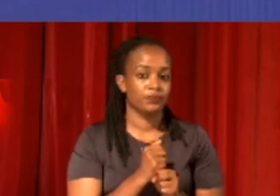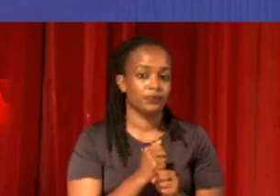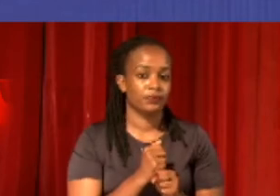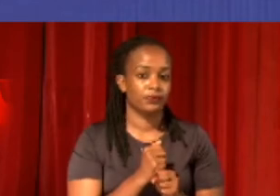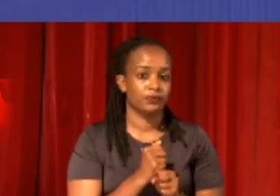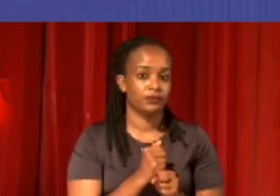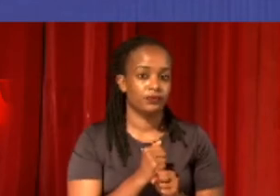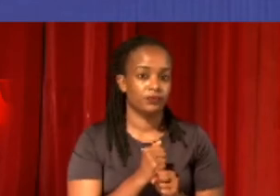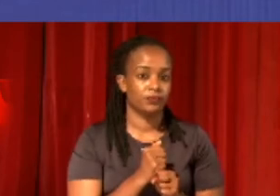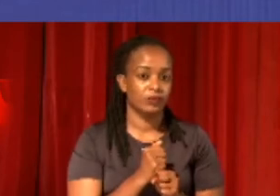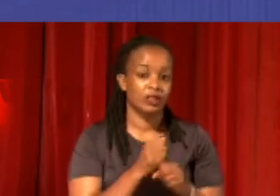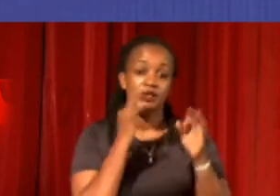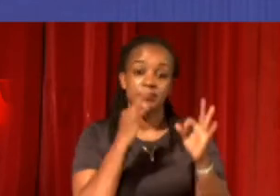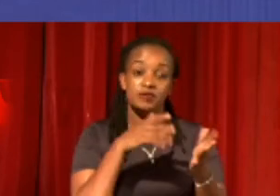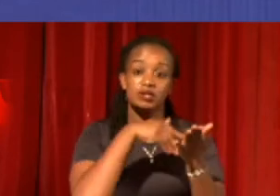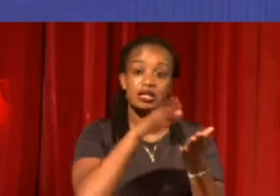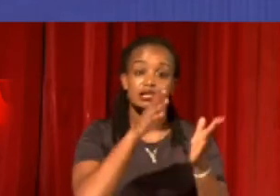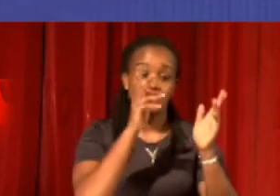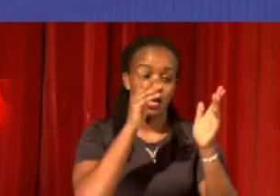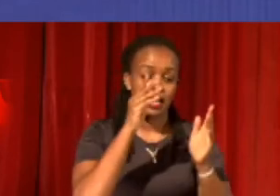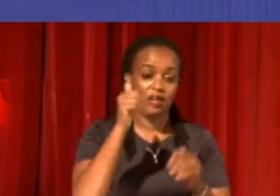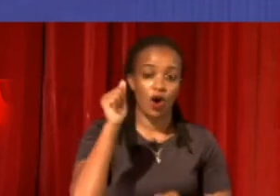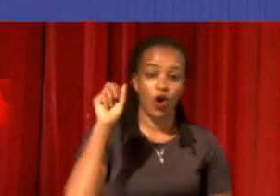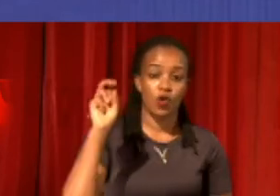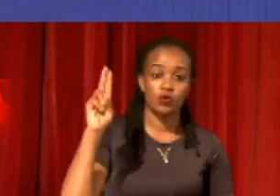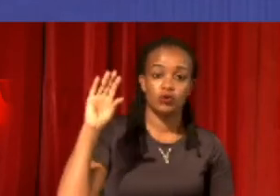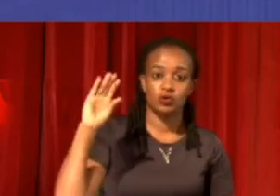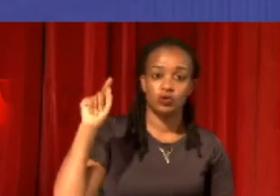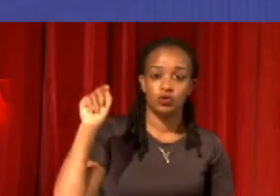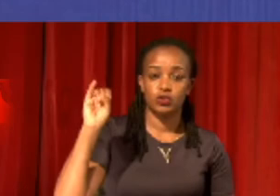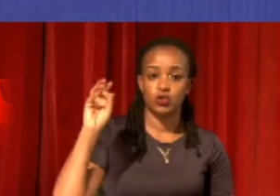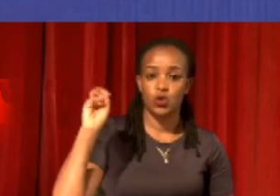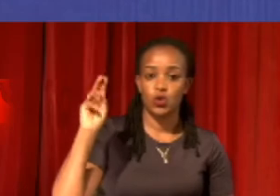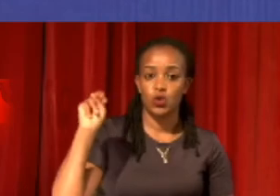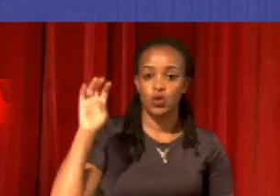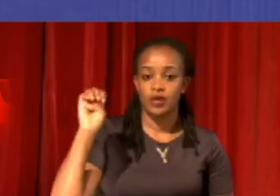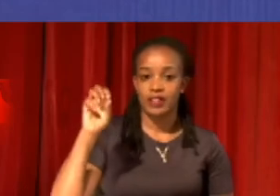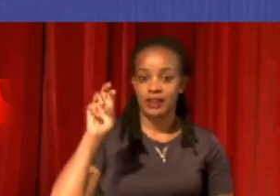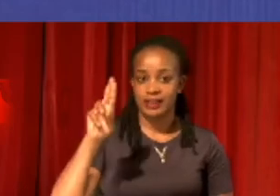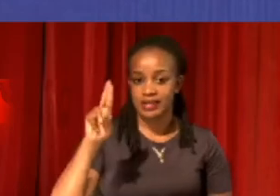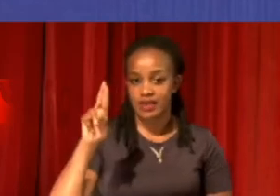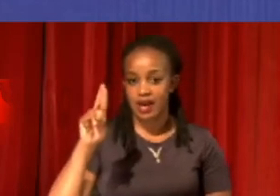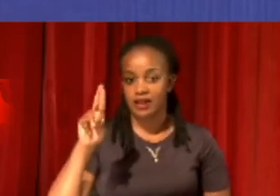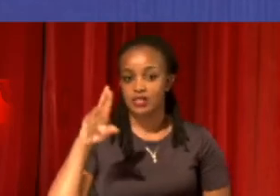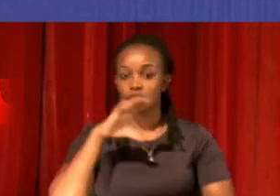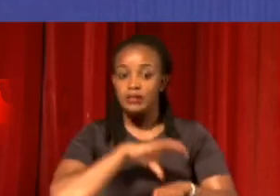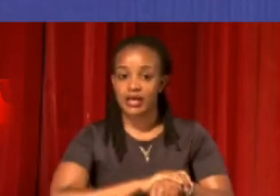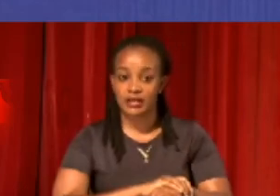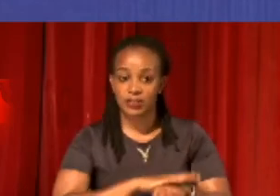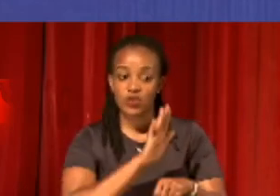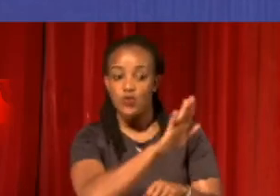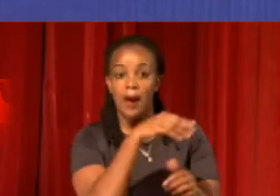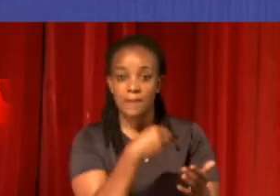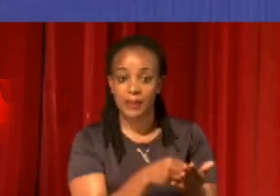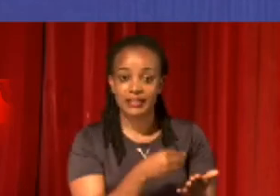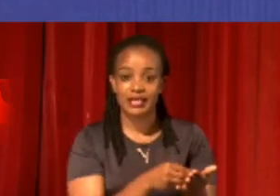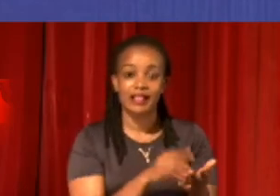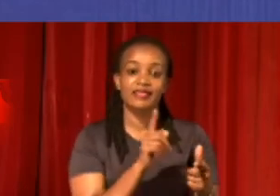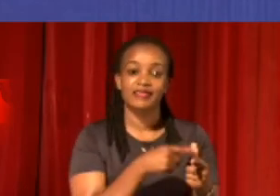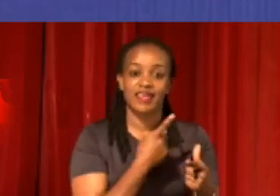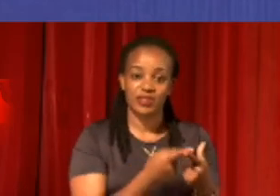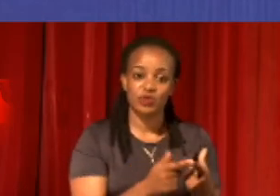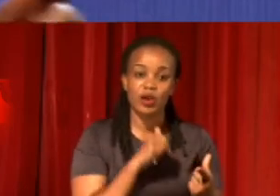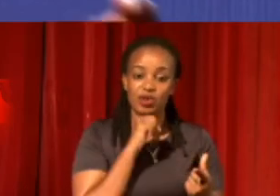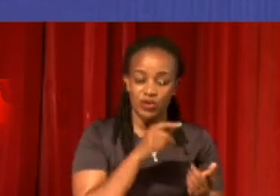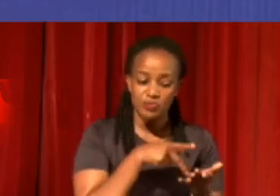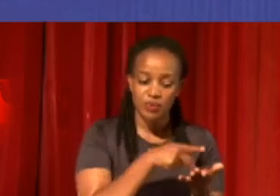goes away with all the money that he was to collect for you, you will not engage an auctioneer. Yes, all right? That's true. That's if you're an agent, you own apartments, and